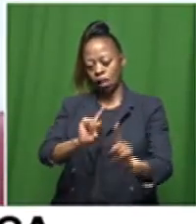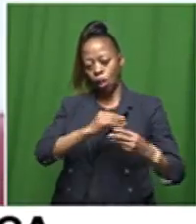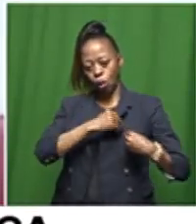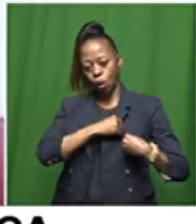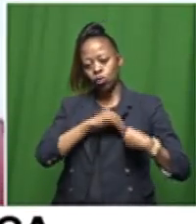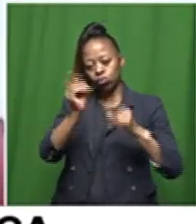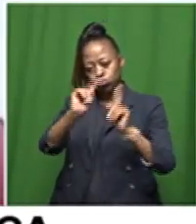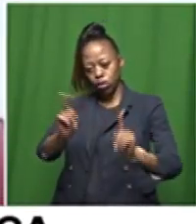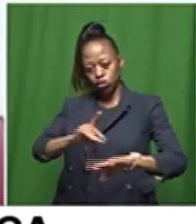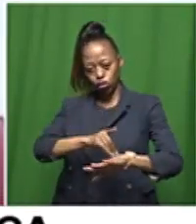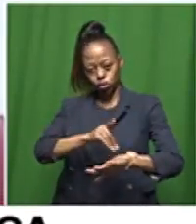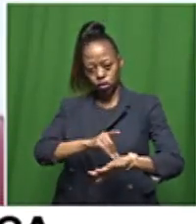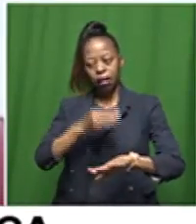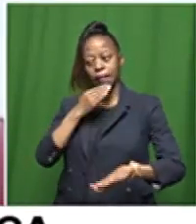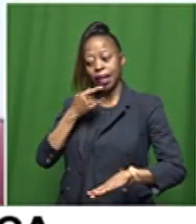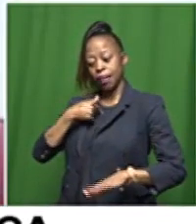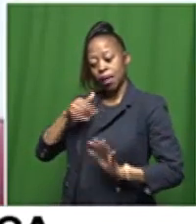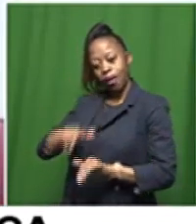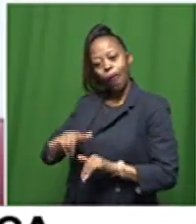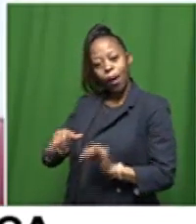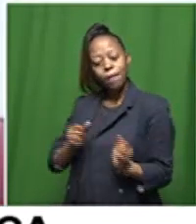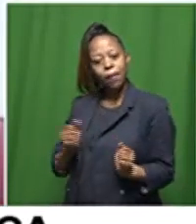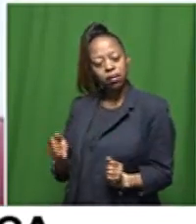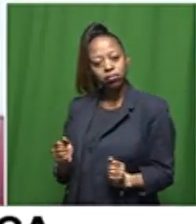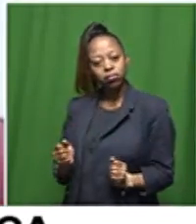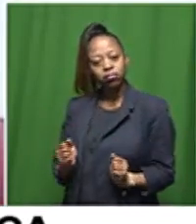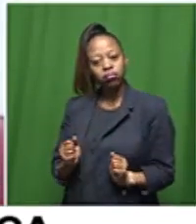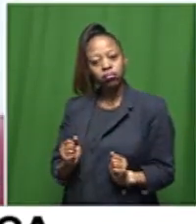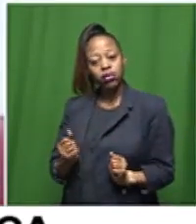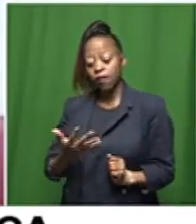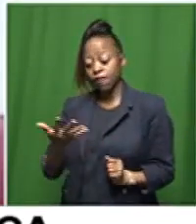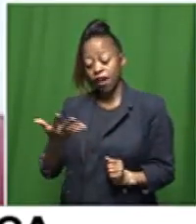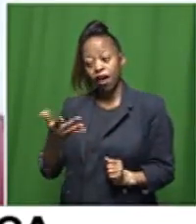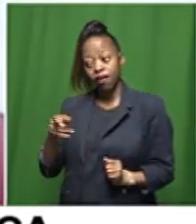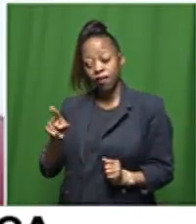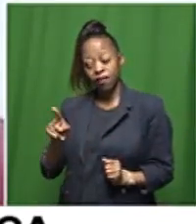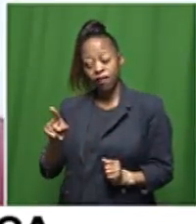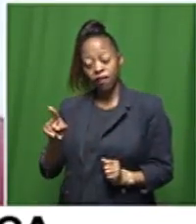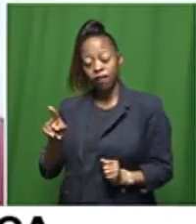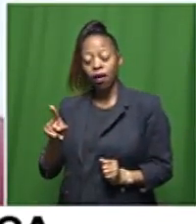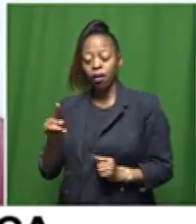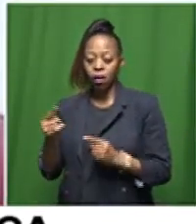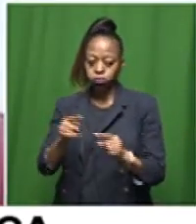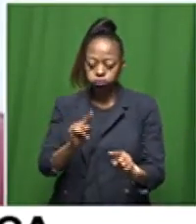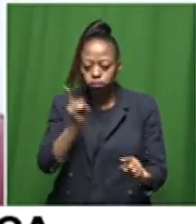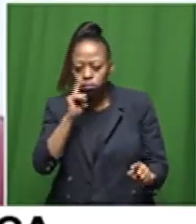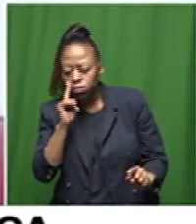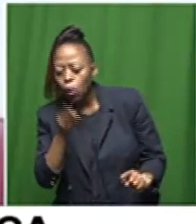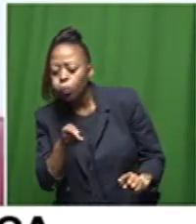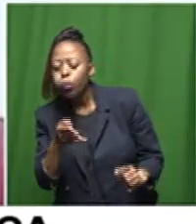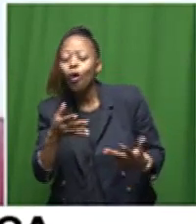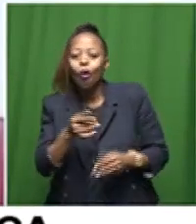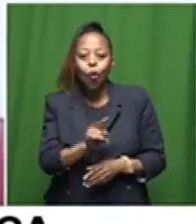specialists. So I'm still waiting. This on the 5th, I must go back and check if ever the specialist is there yet or